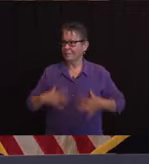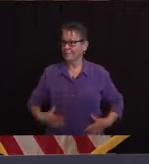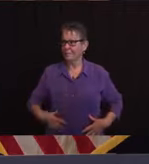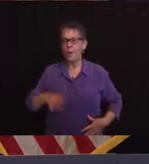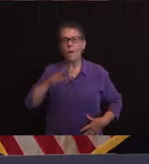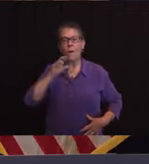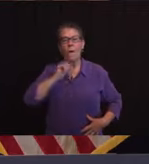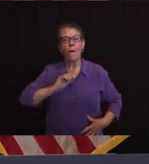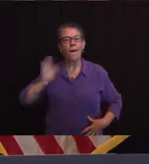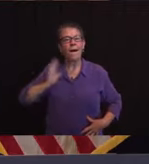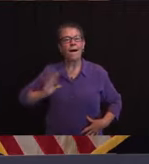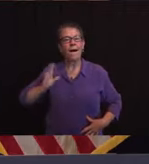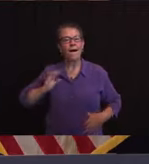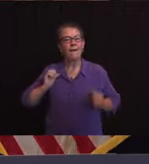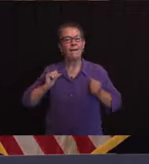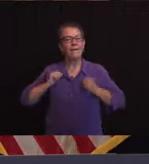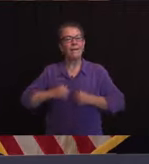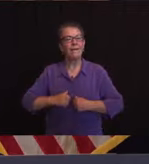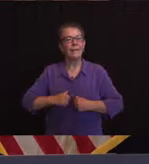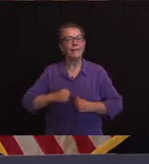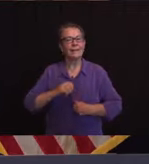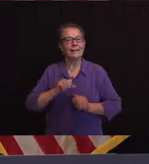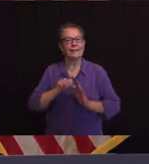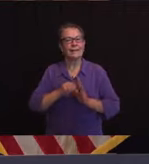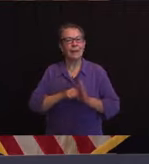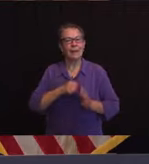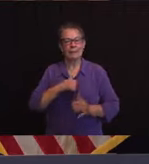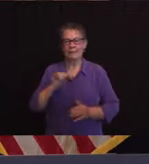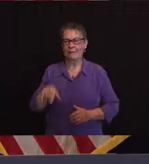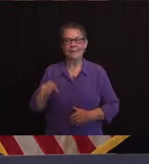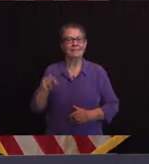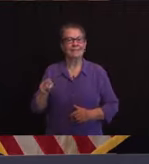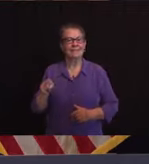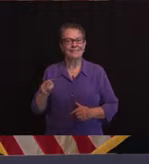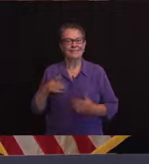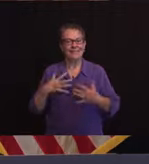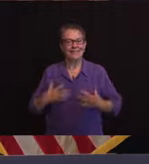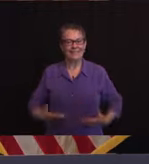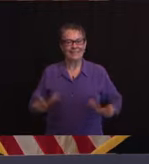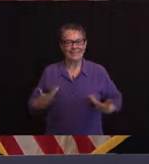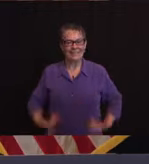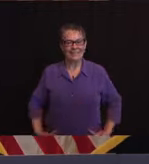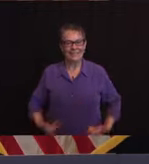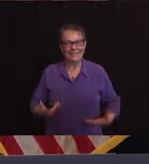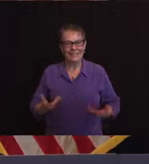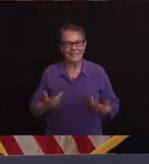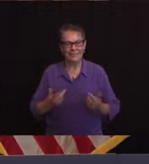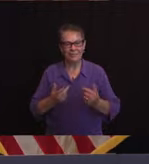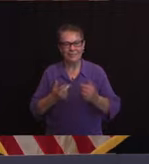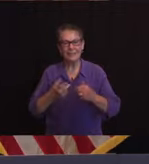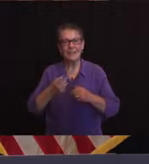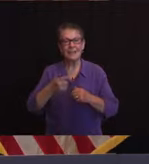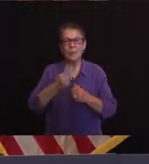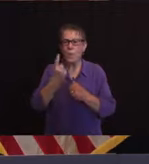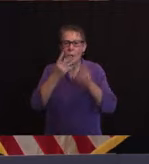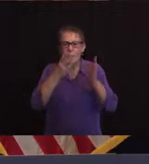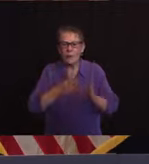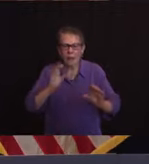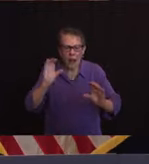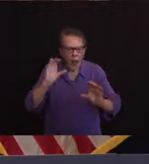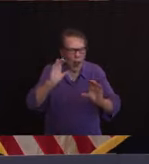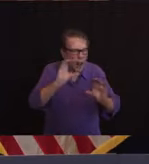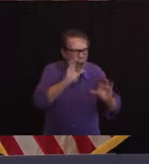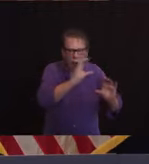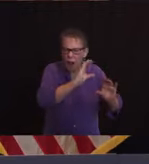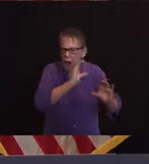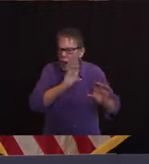mile and found online these vintage colonel's insignias, which are World War I colonel's insignias that